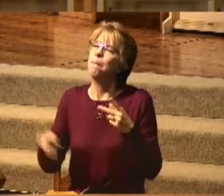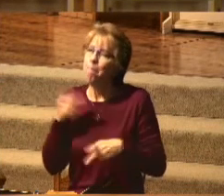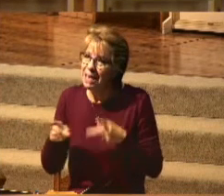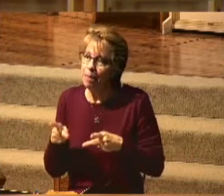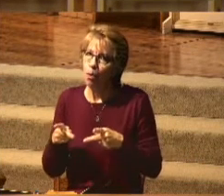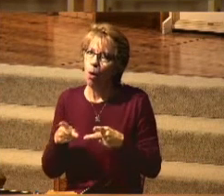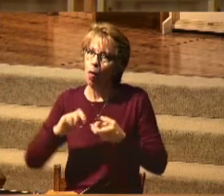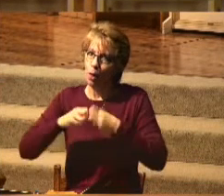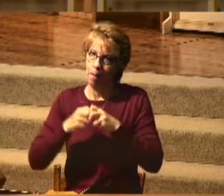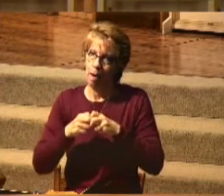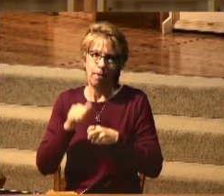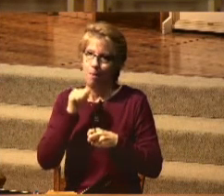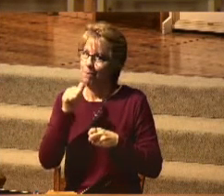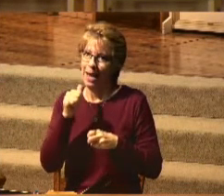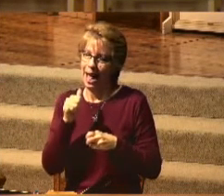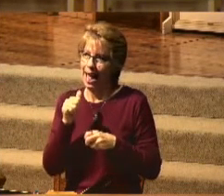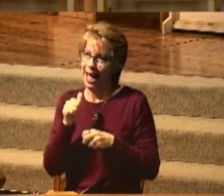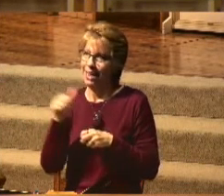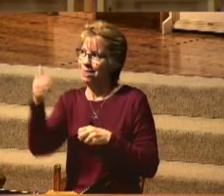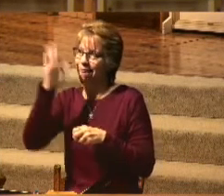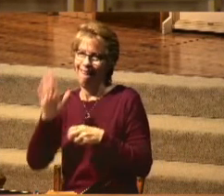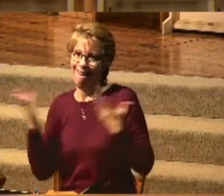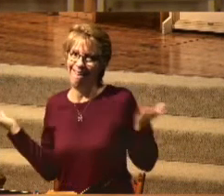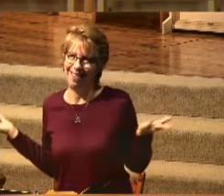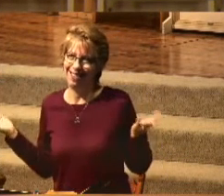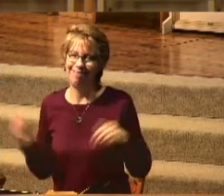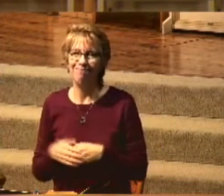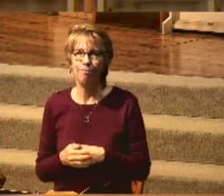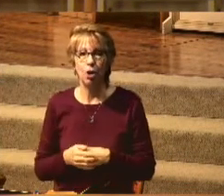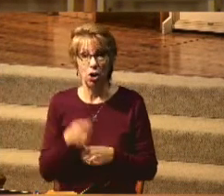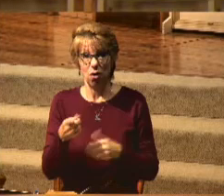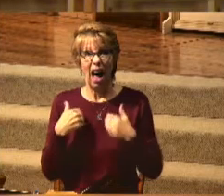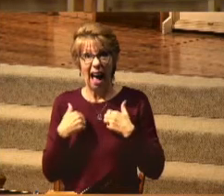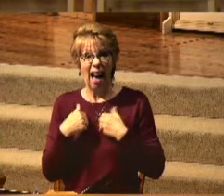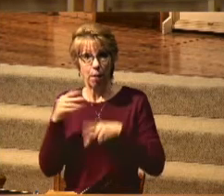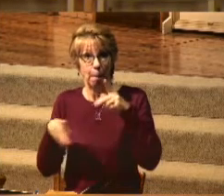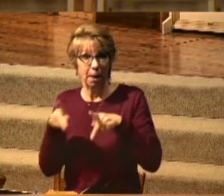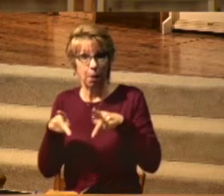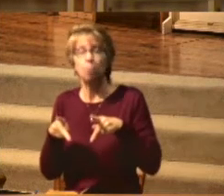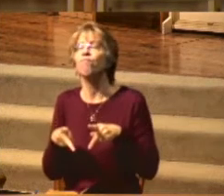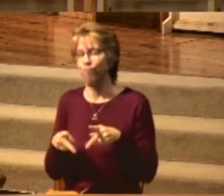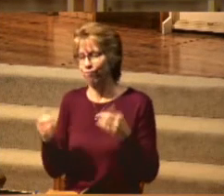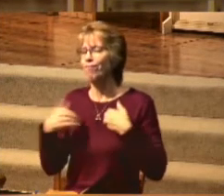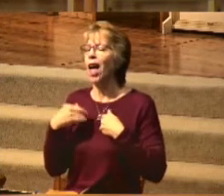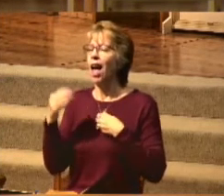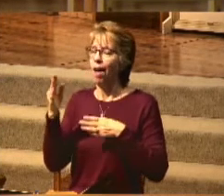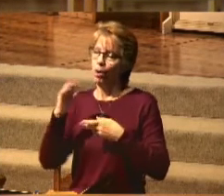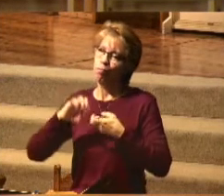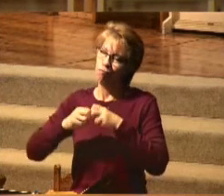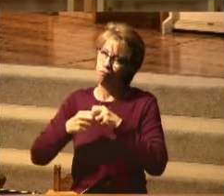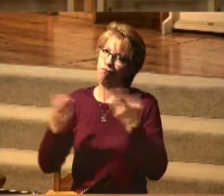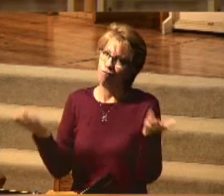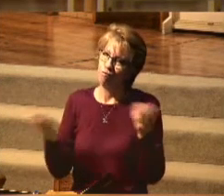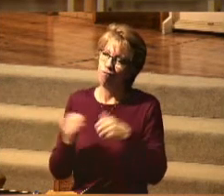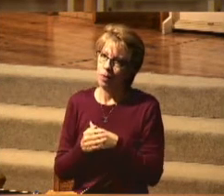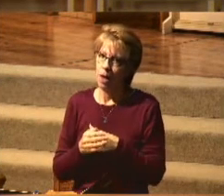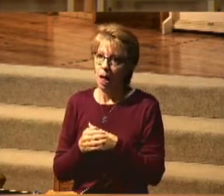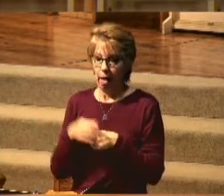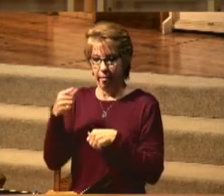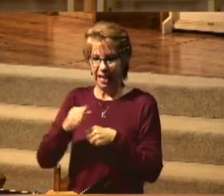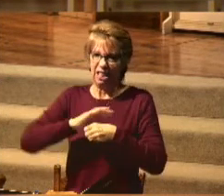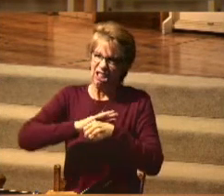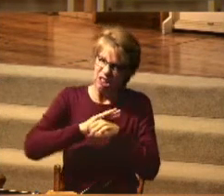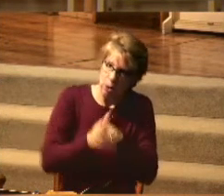problem. You got to remember that. If you got people, you're going to have problems. This COVID thing